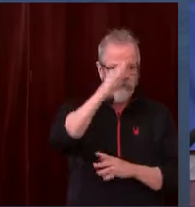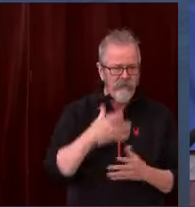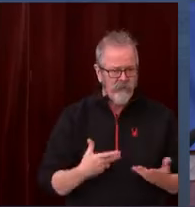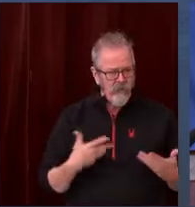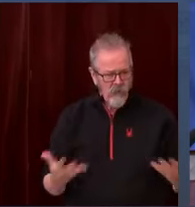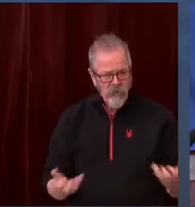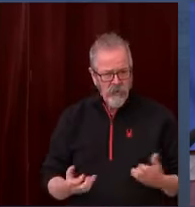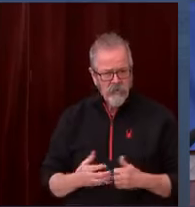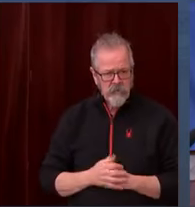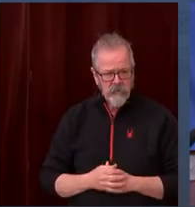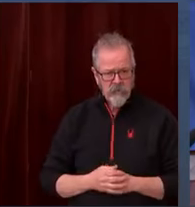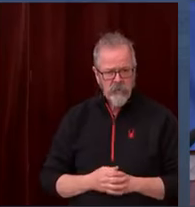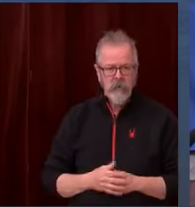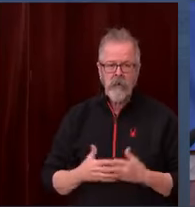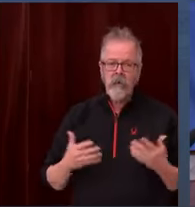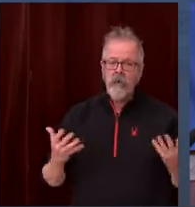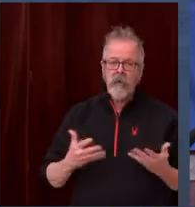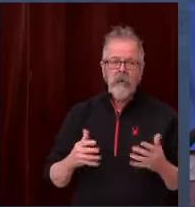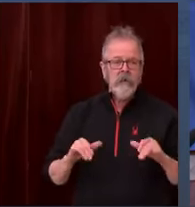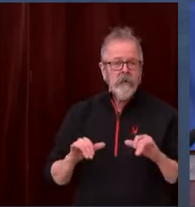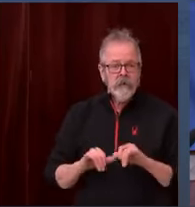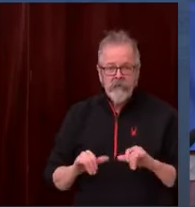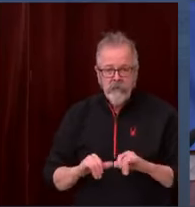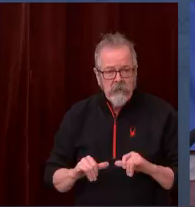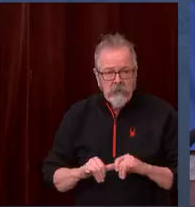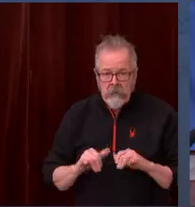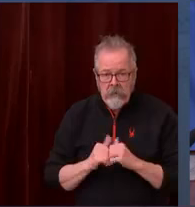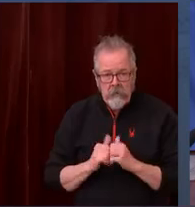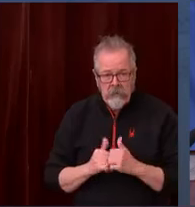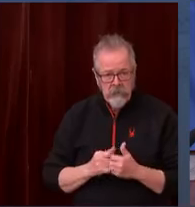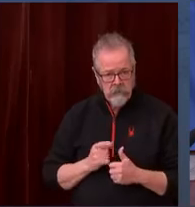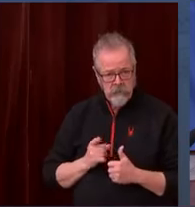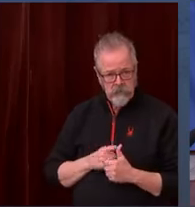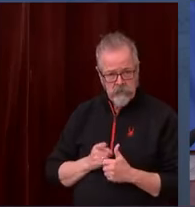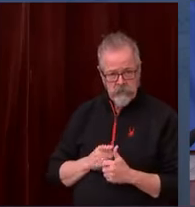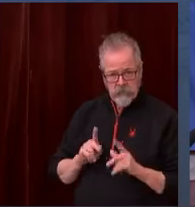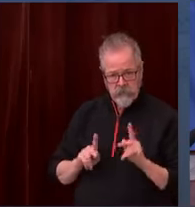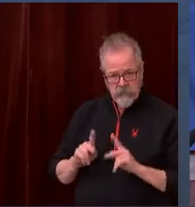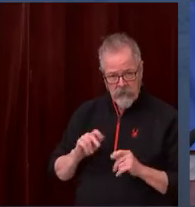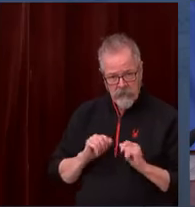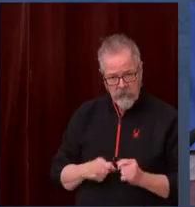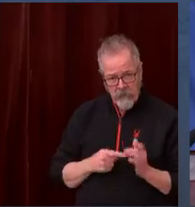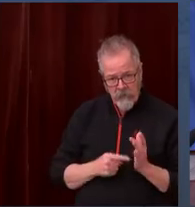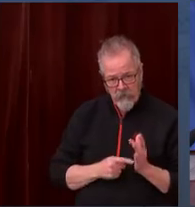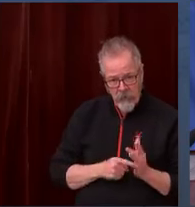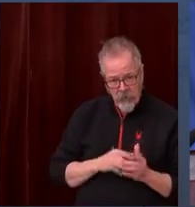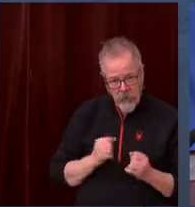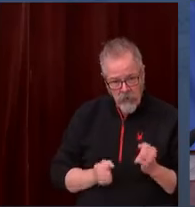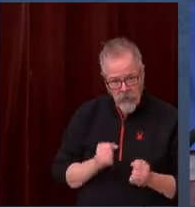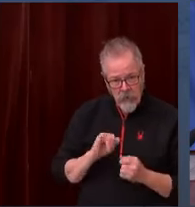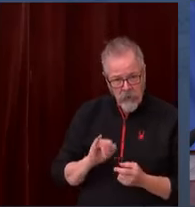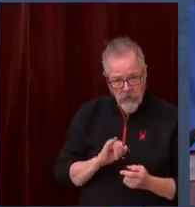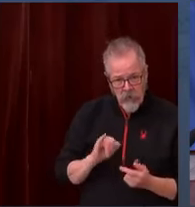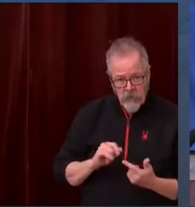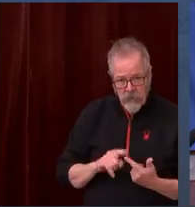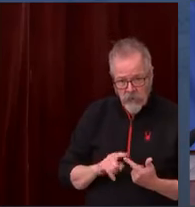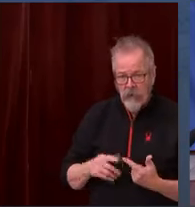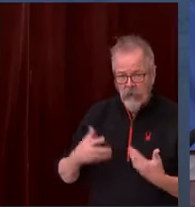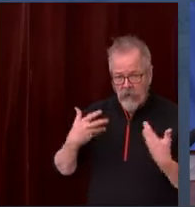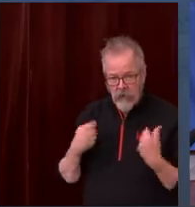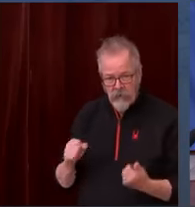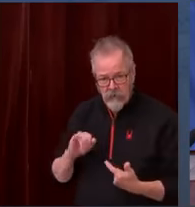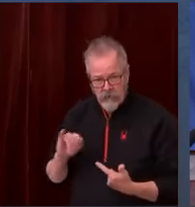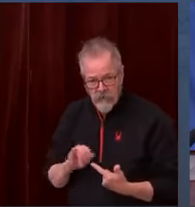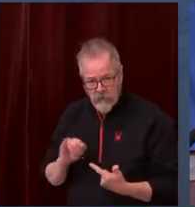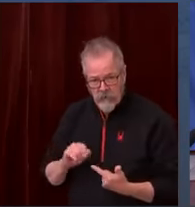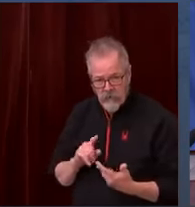measures, from being able to afford car insurance, to have health insurance, to have a job, to have meaningful